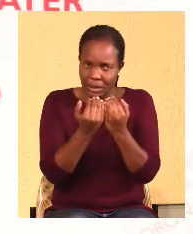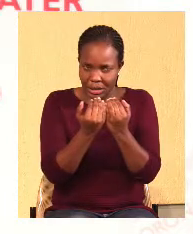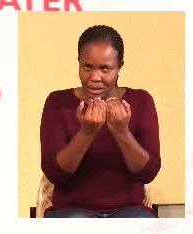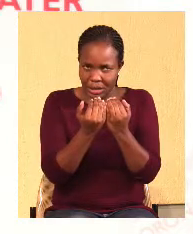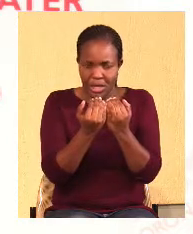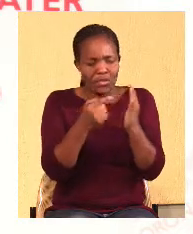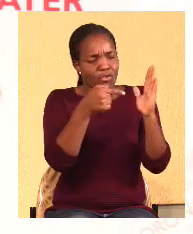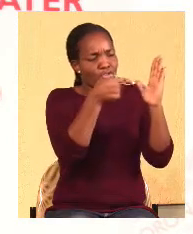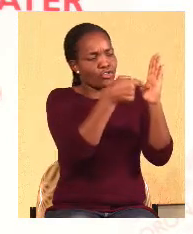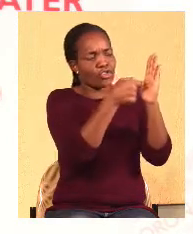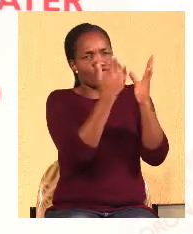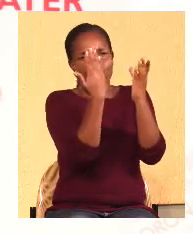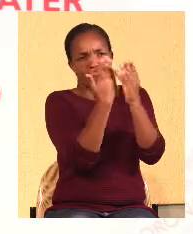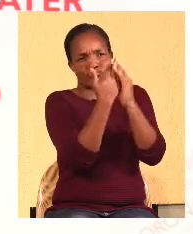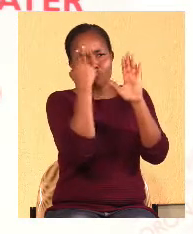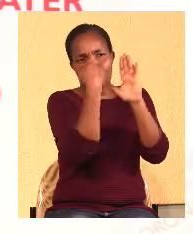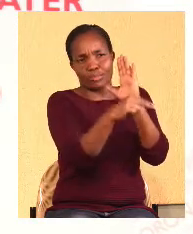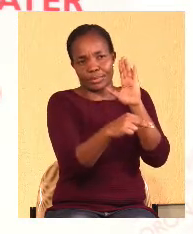these new